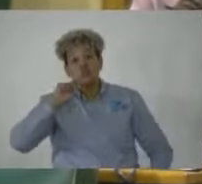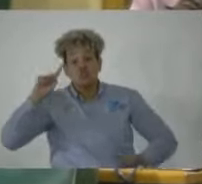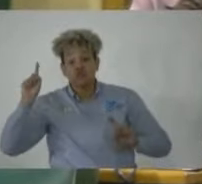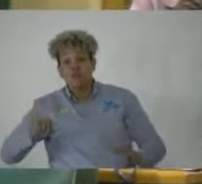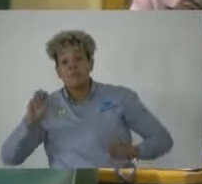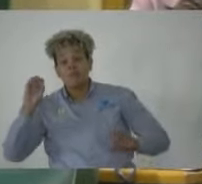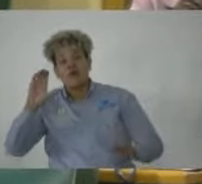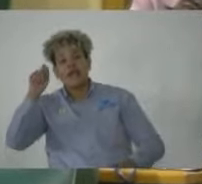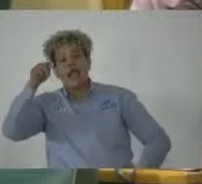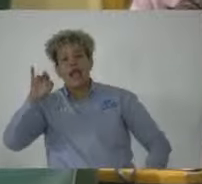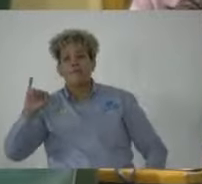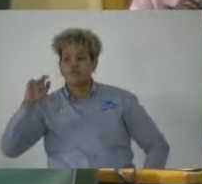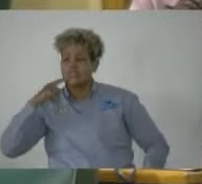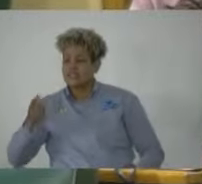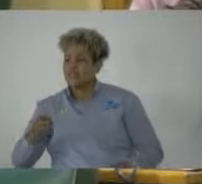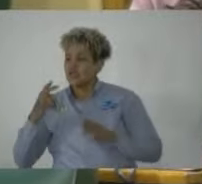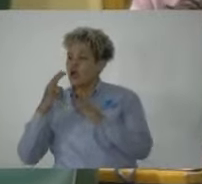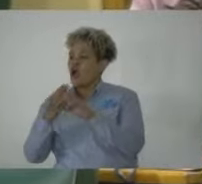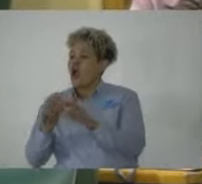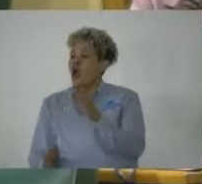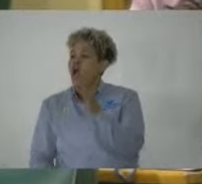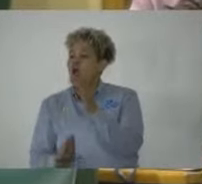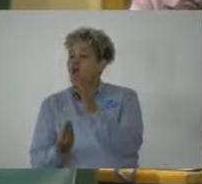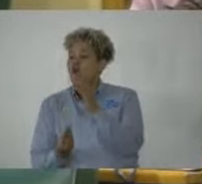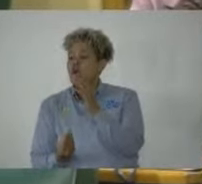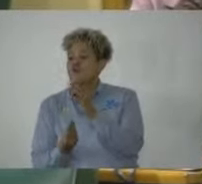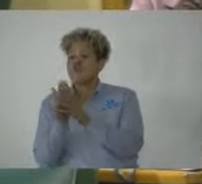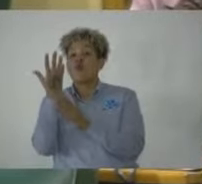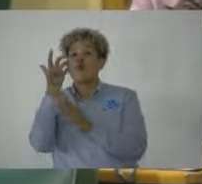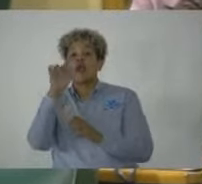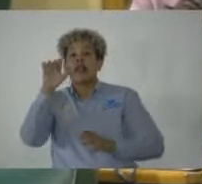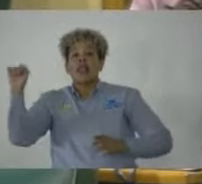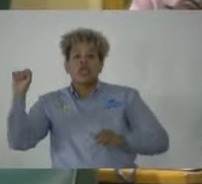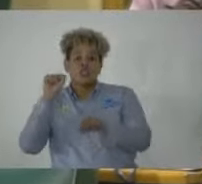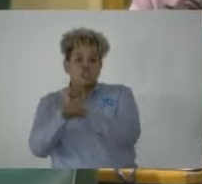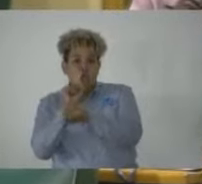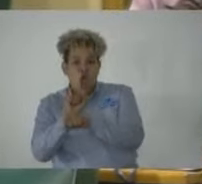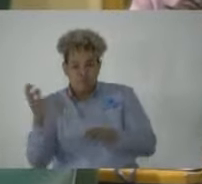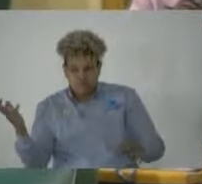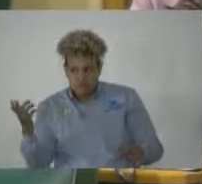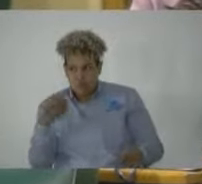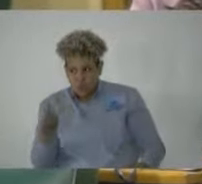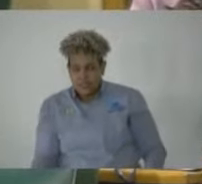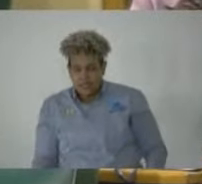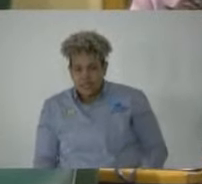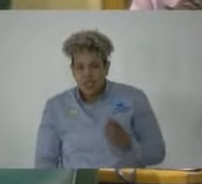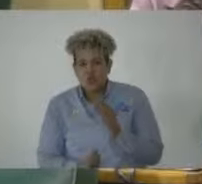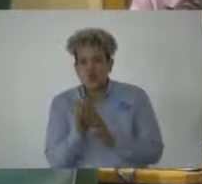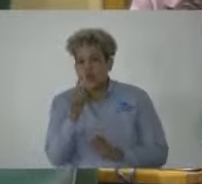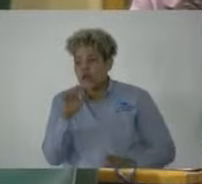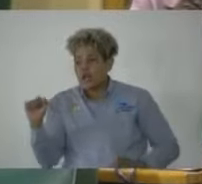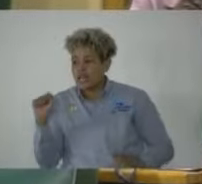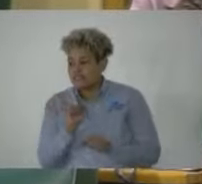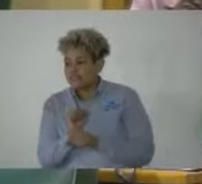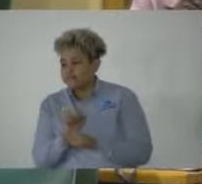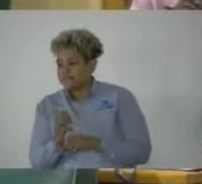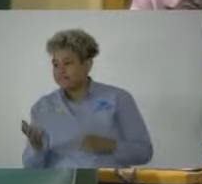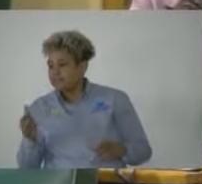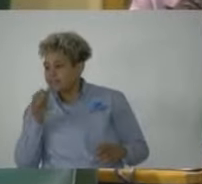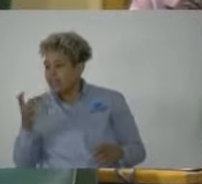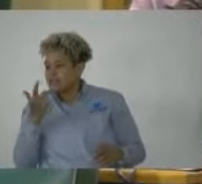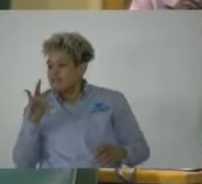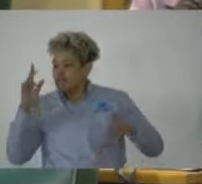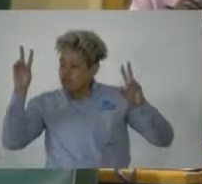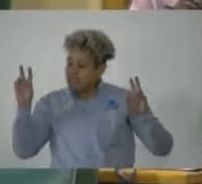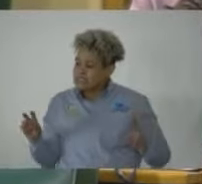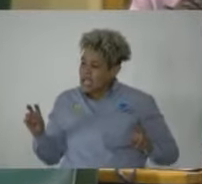report, and it's called Growthless Jobs. That's the name of it. Yeah? It's not a favorable